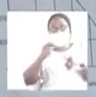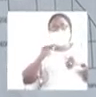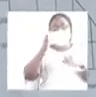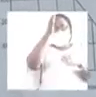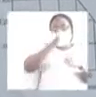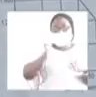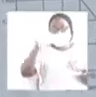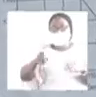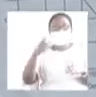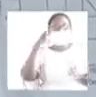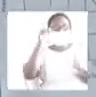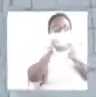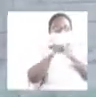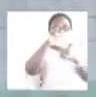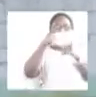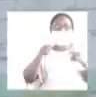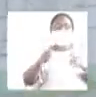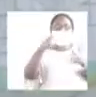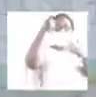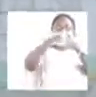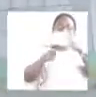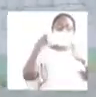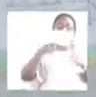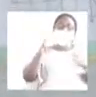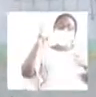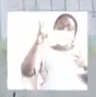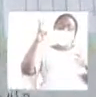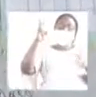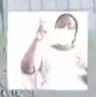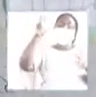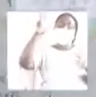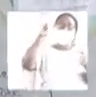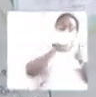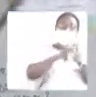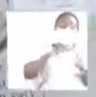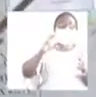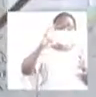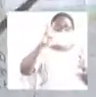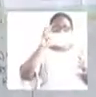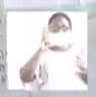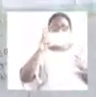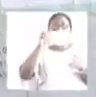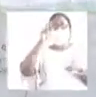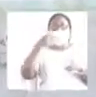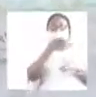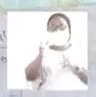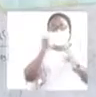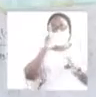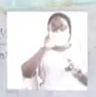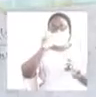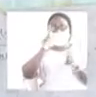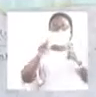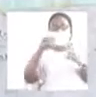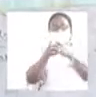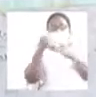the higher the quantity demanded, the higher the price, the lower the quantity demanded. Like if you look at the curve or